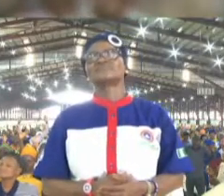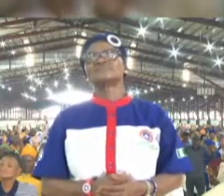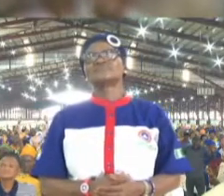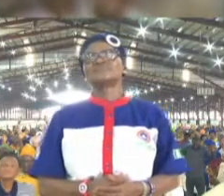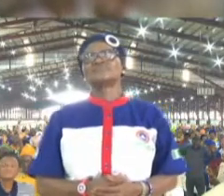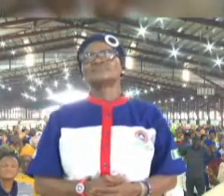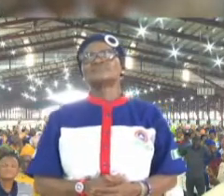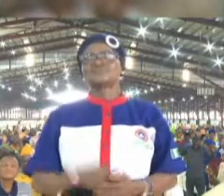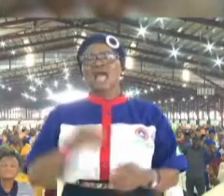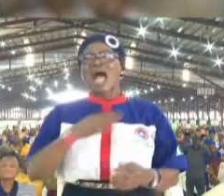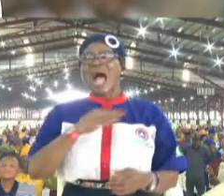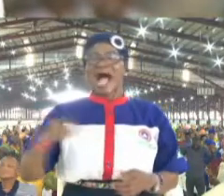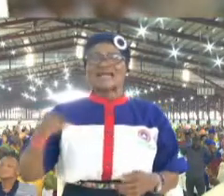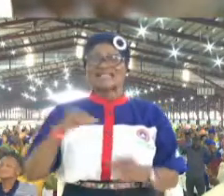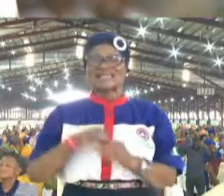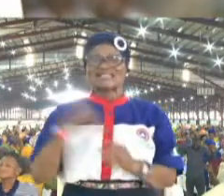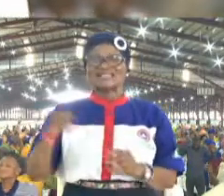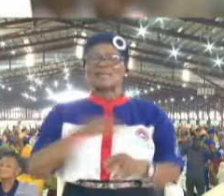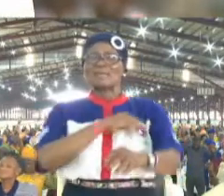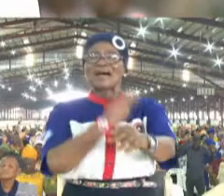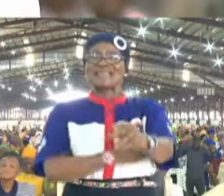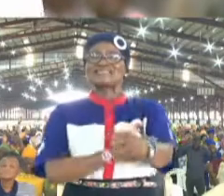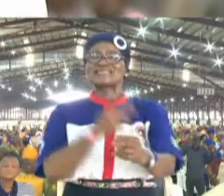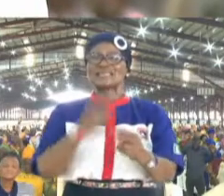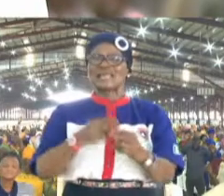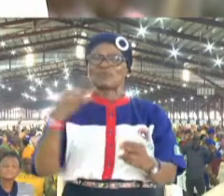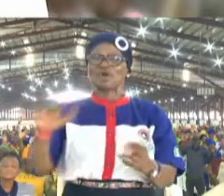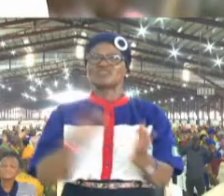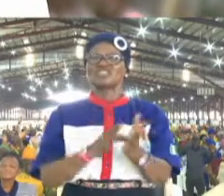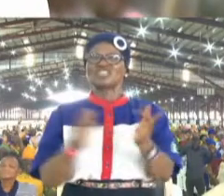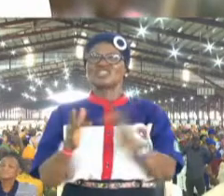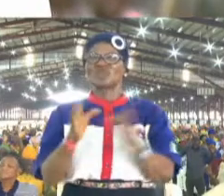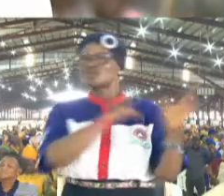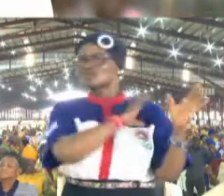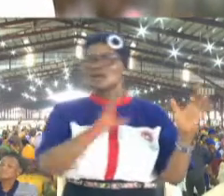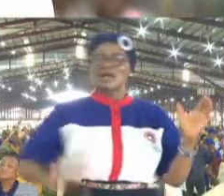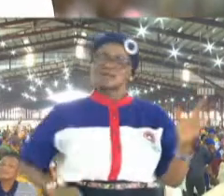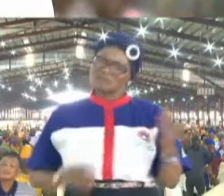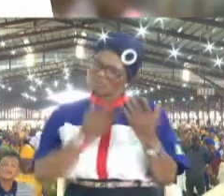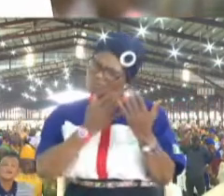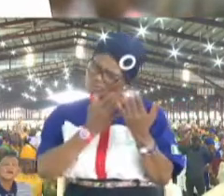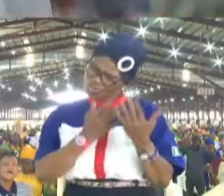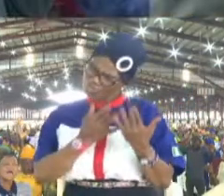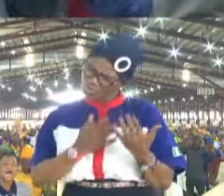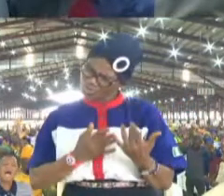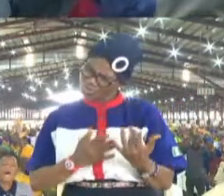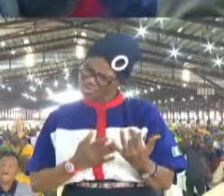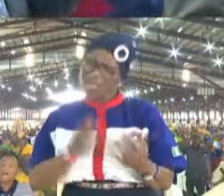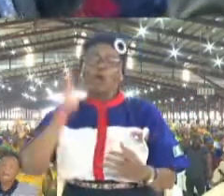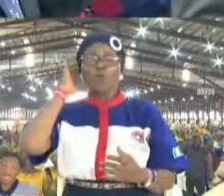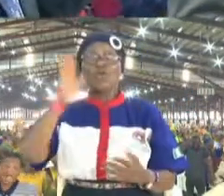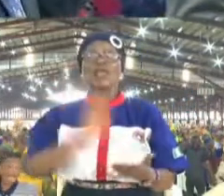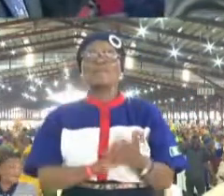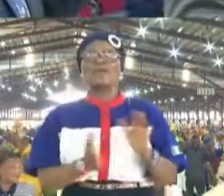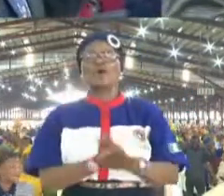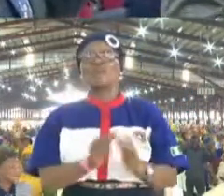And in the mighty name of Jesus Christ, sorrow will become a stranger to you.